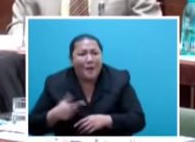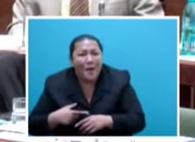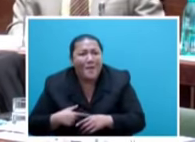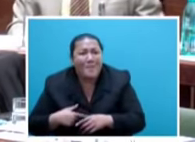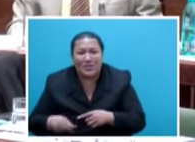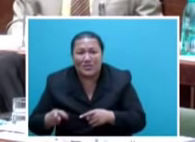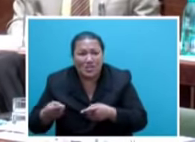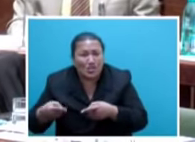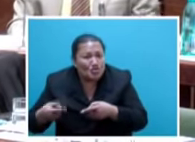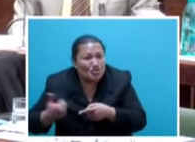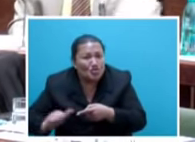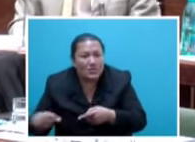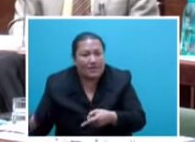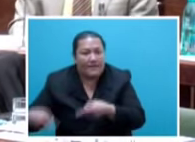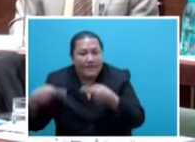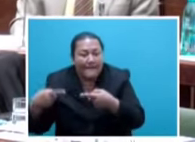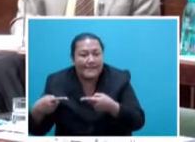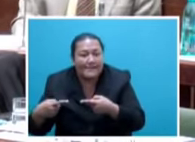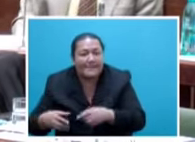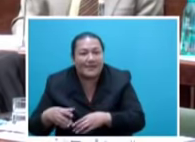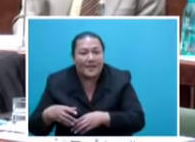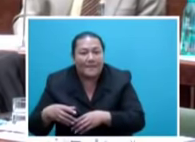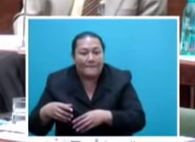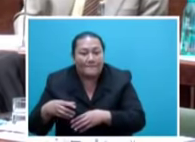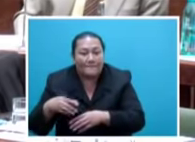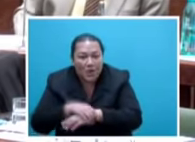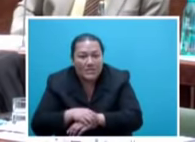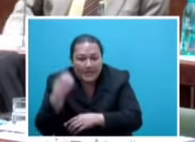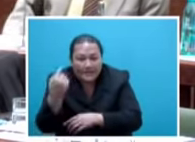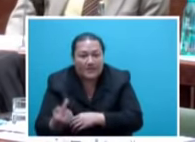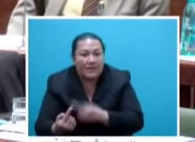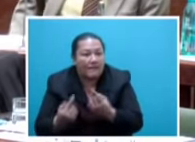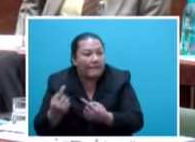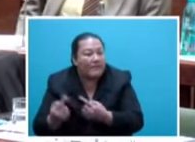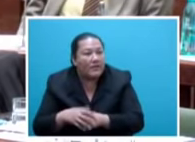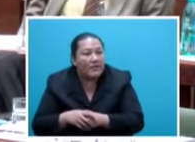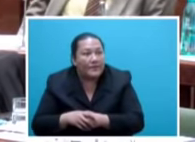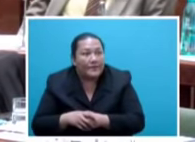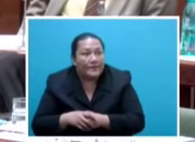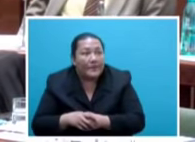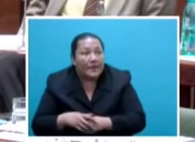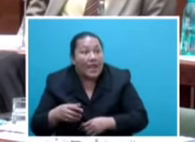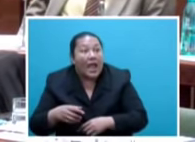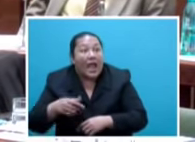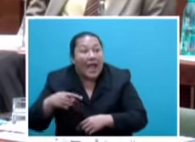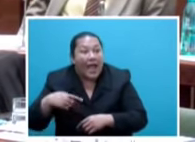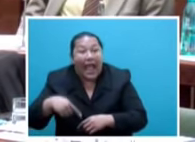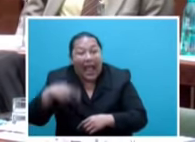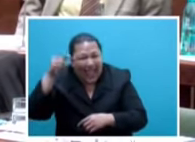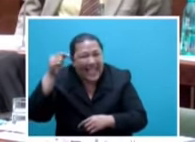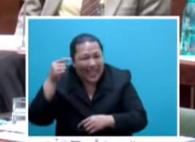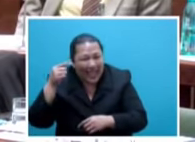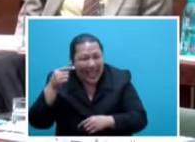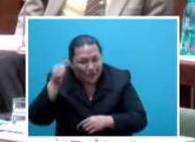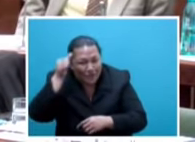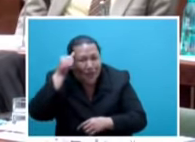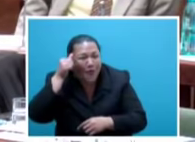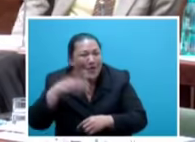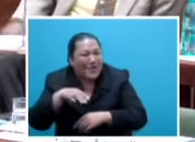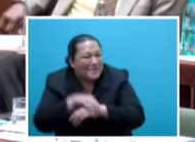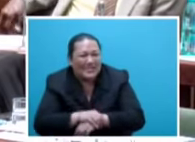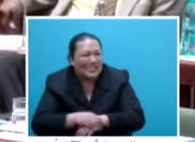themselves, placing their lives and those of innocent bystanders in greater harm. Arming the police is not going to solve the problem. Morale